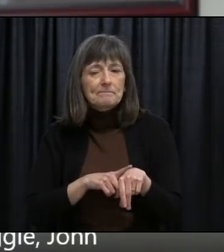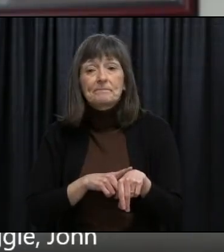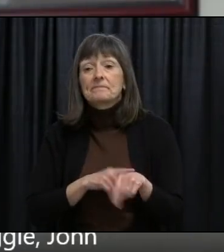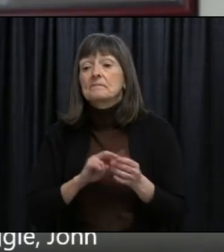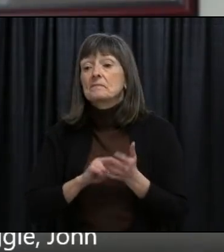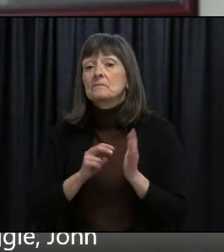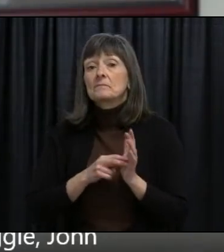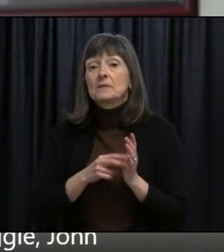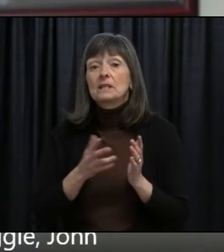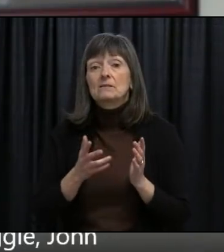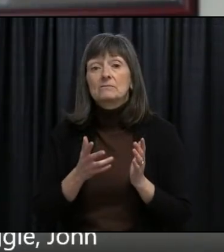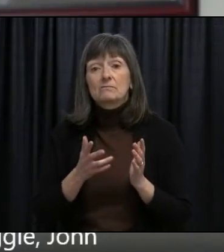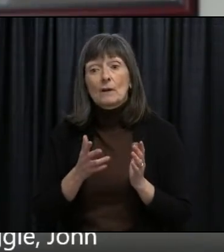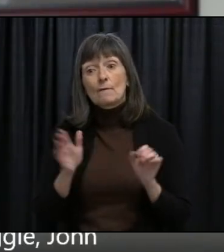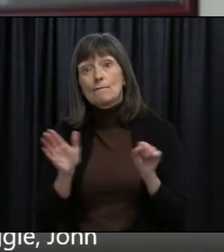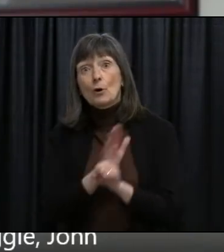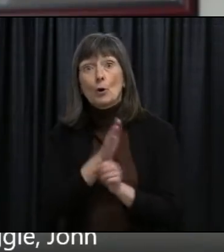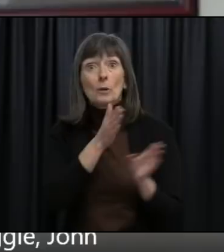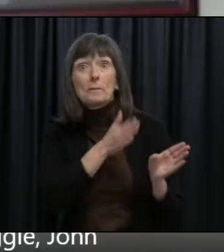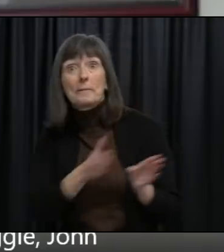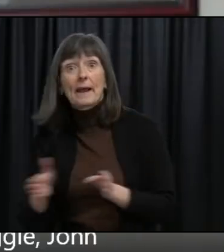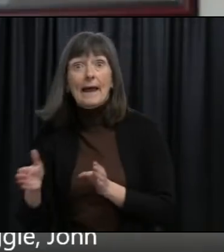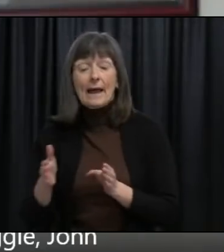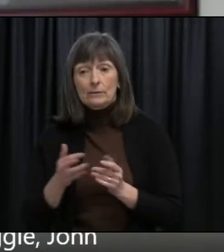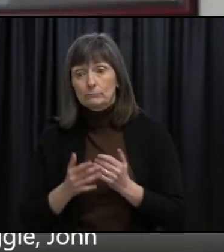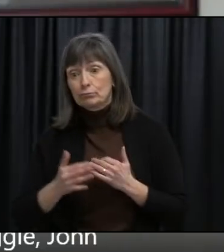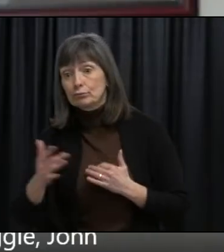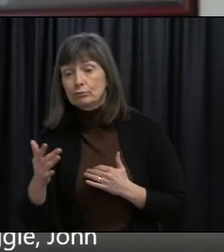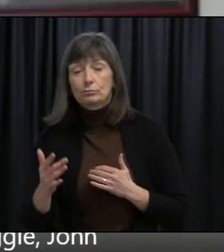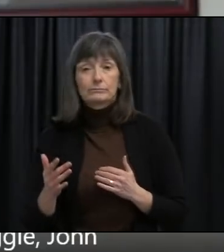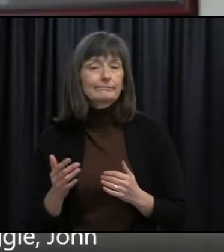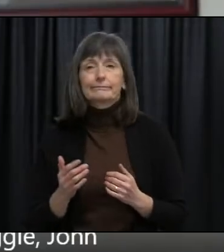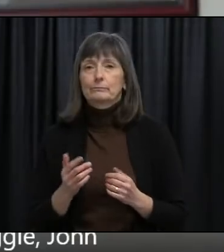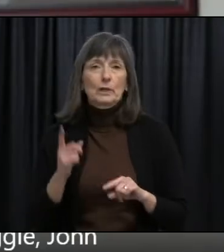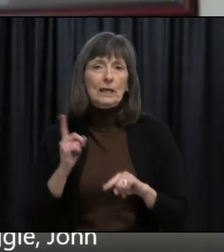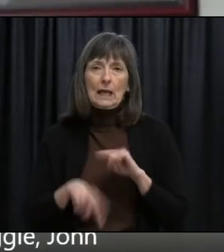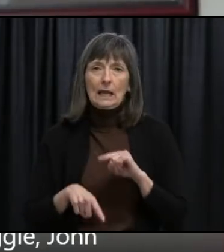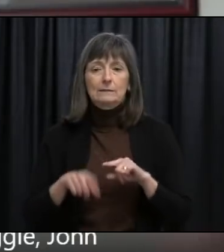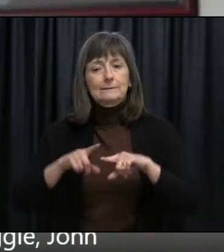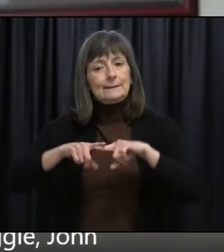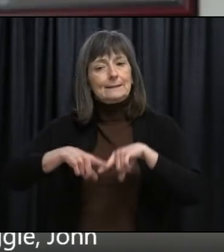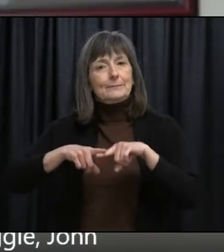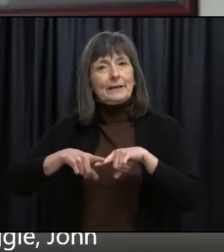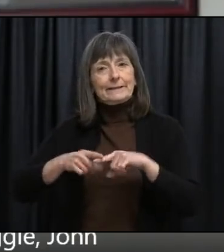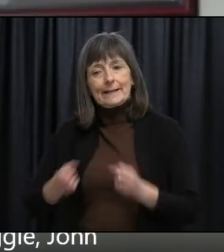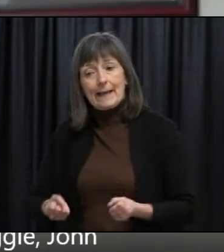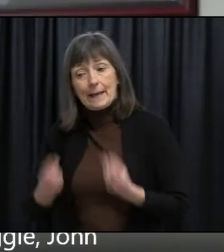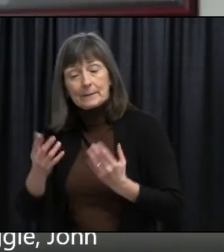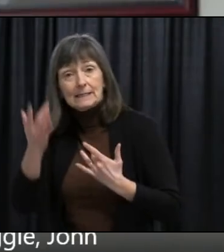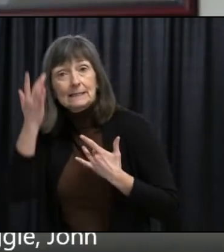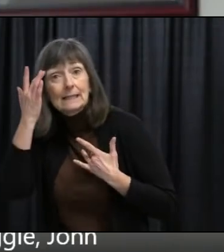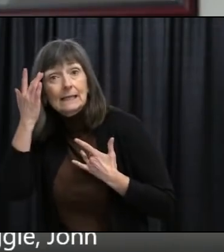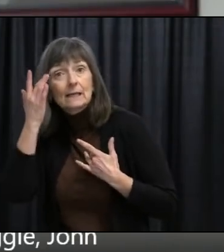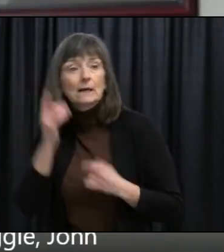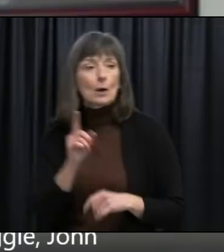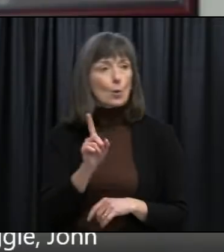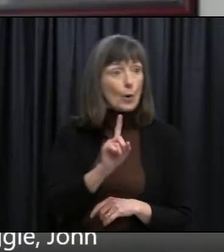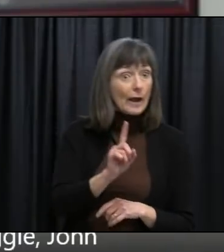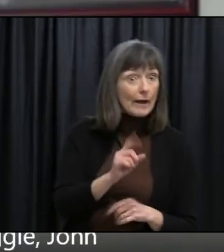plans in motion, and it's not possible to have plans set in stone. So again, I go back to my comments in the